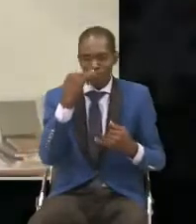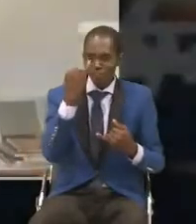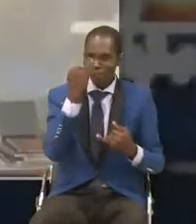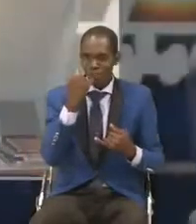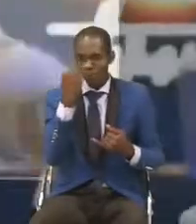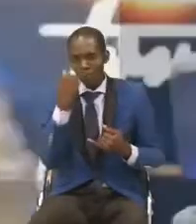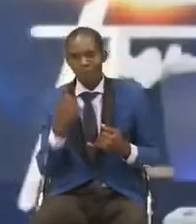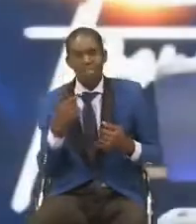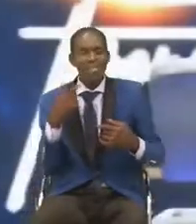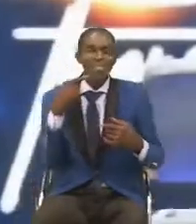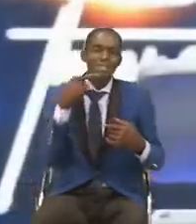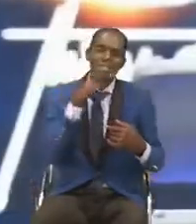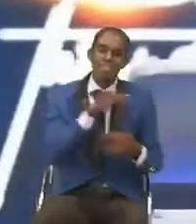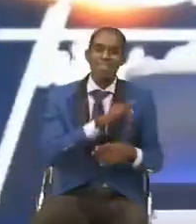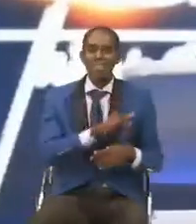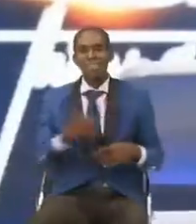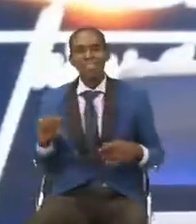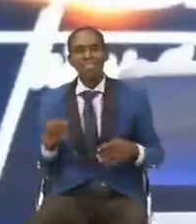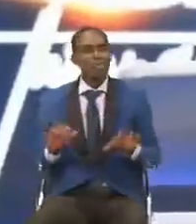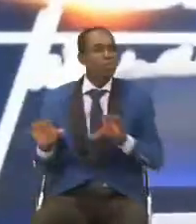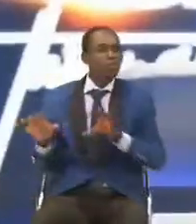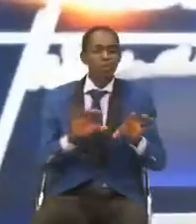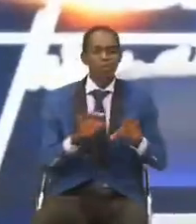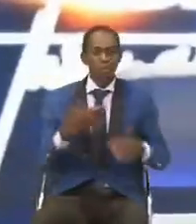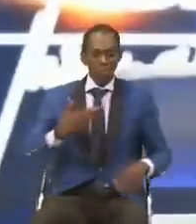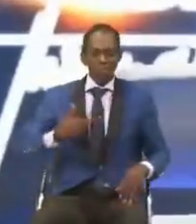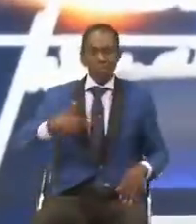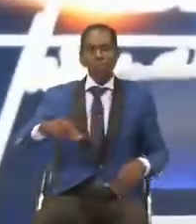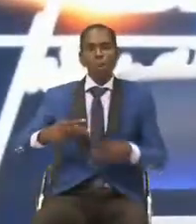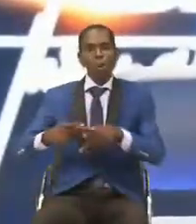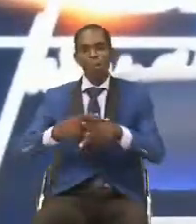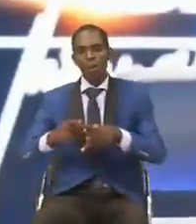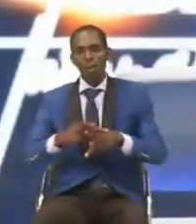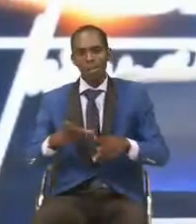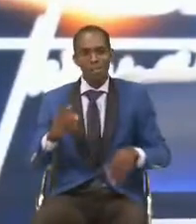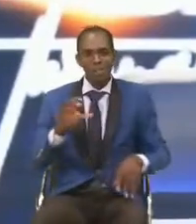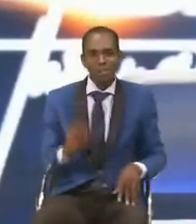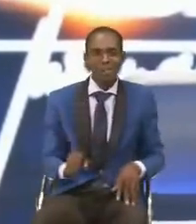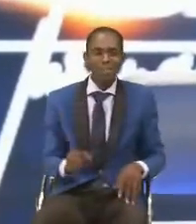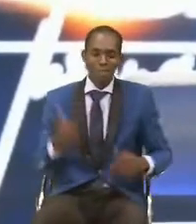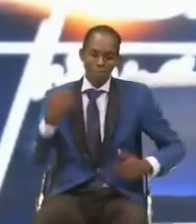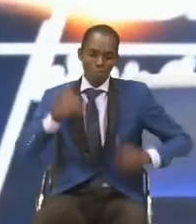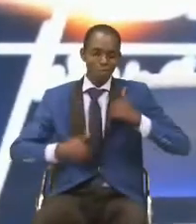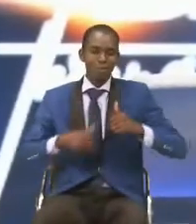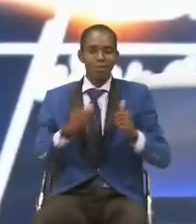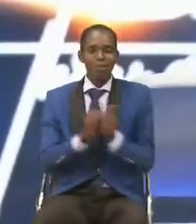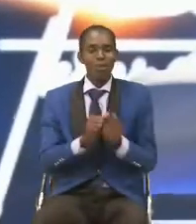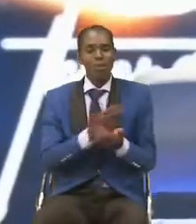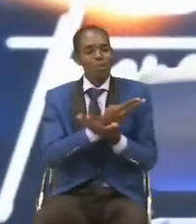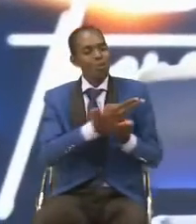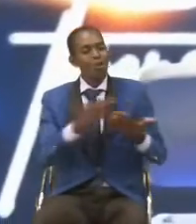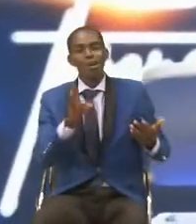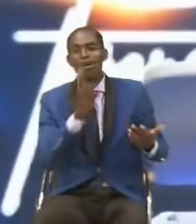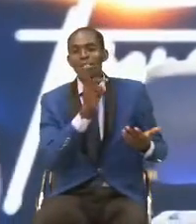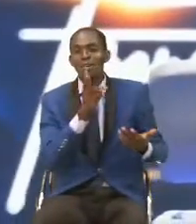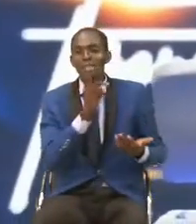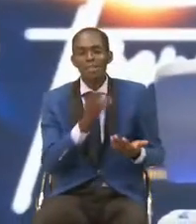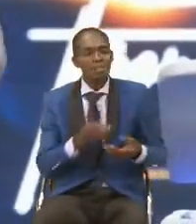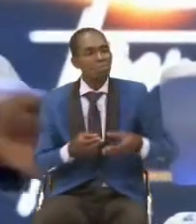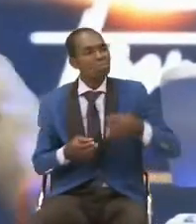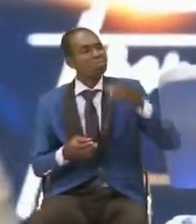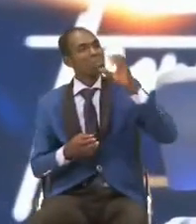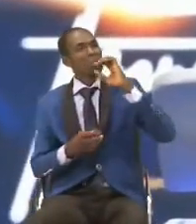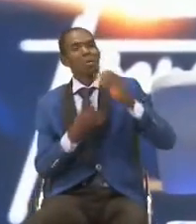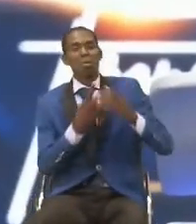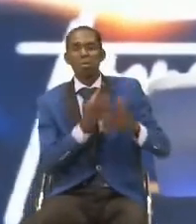They're laughing, they're jesting, they're lying, they're doing religion, they're bathing